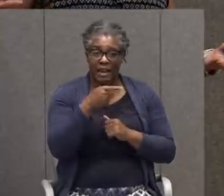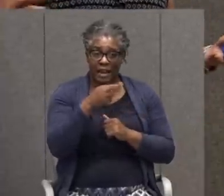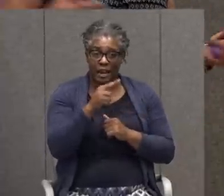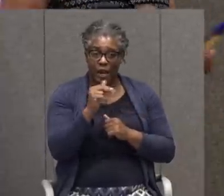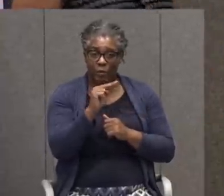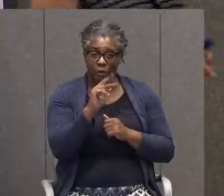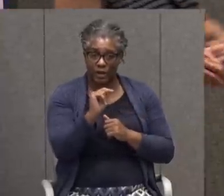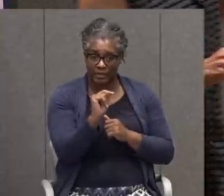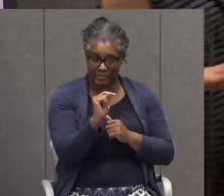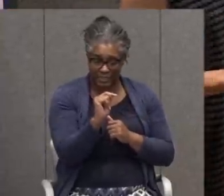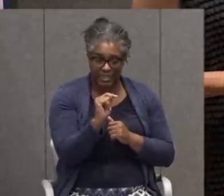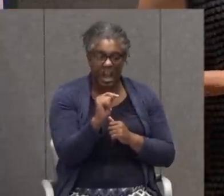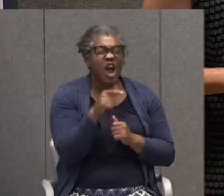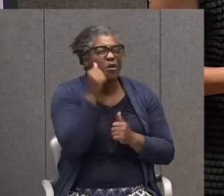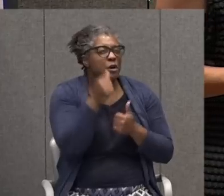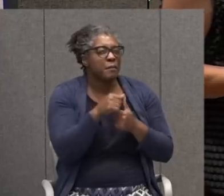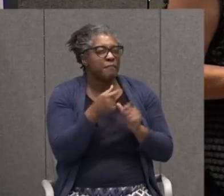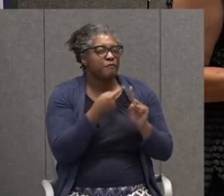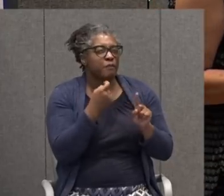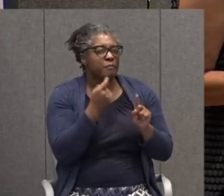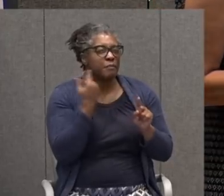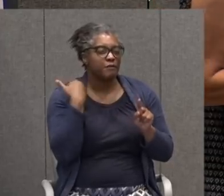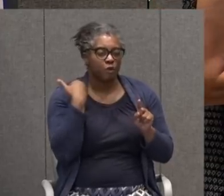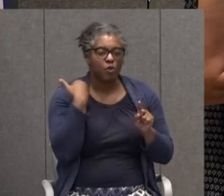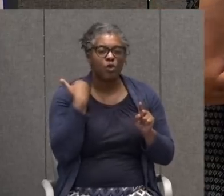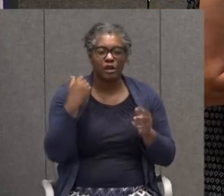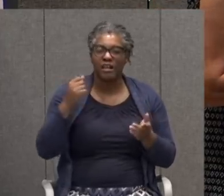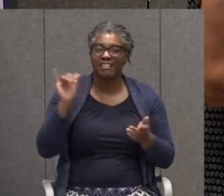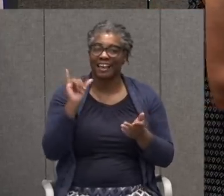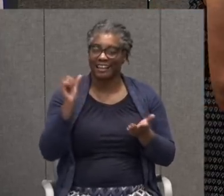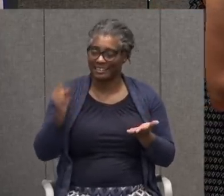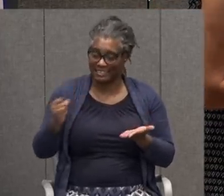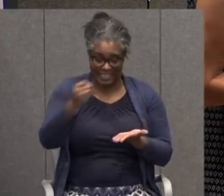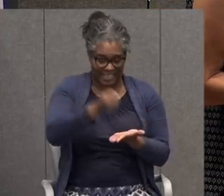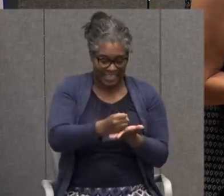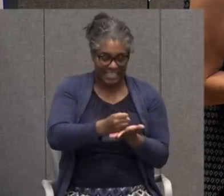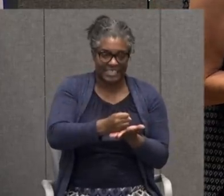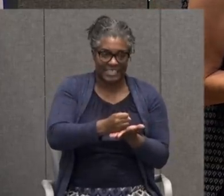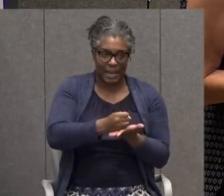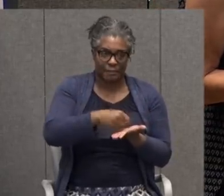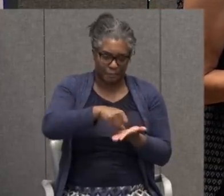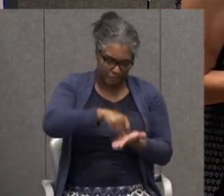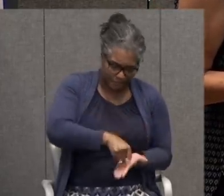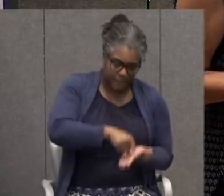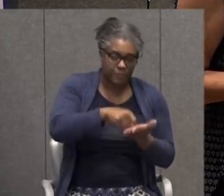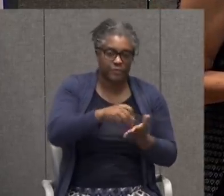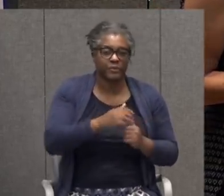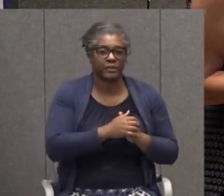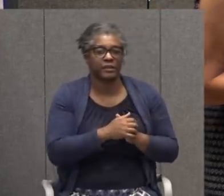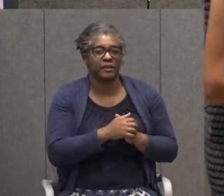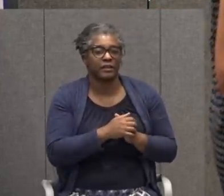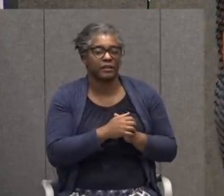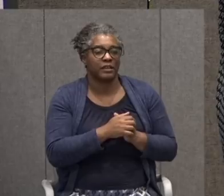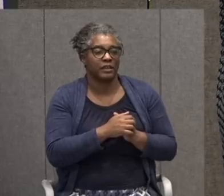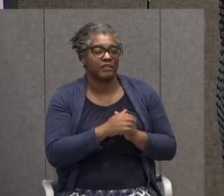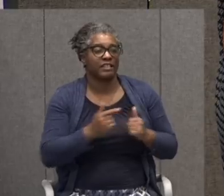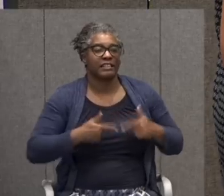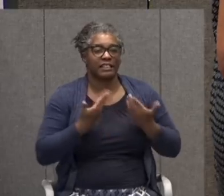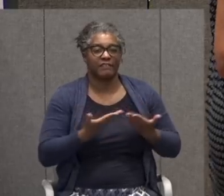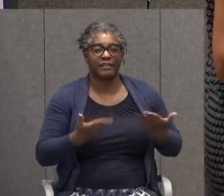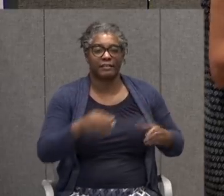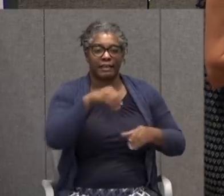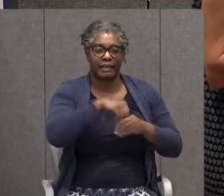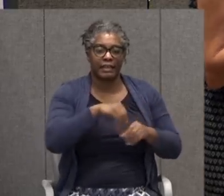doing stamps. That's an imprint of a living thing in stone. Body fossils are